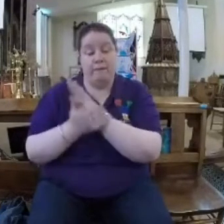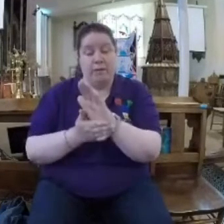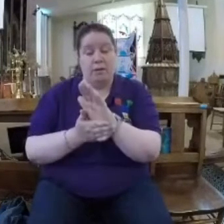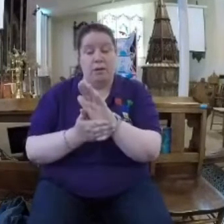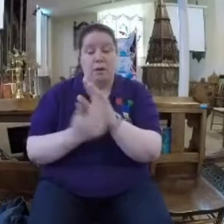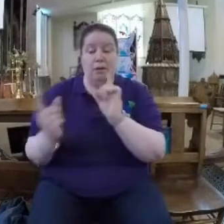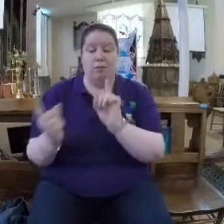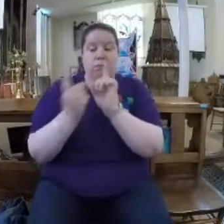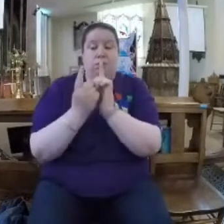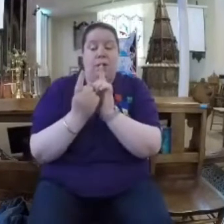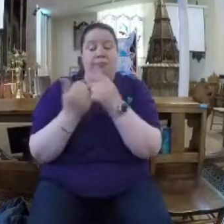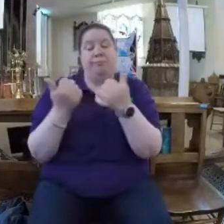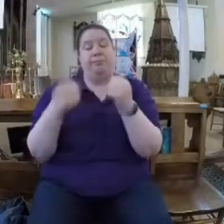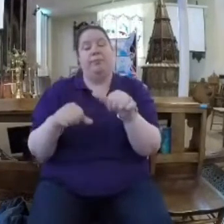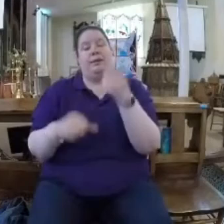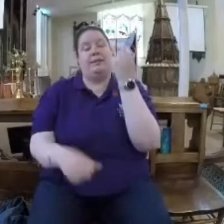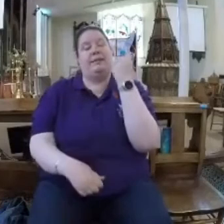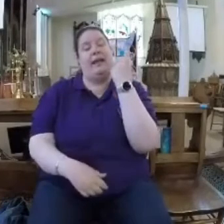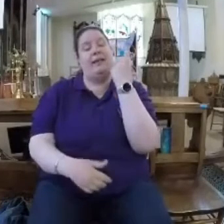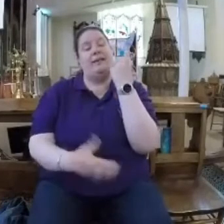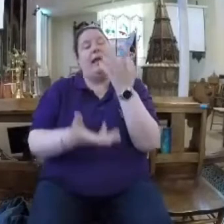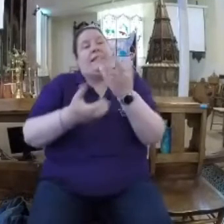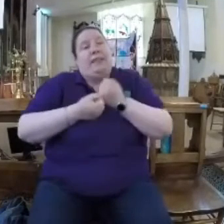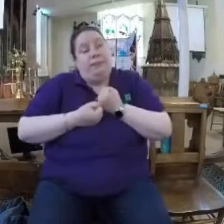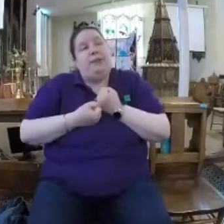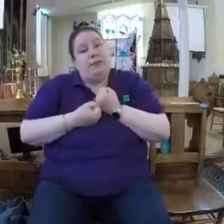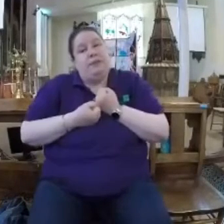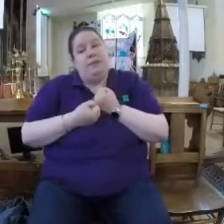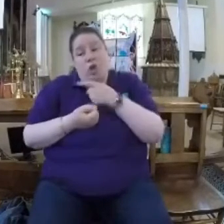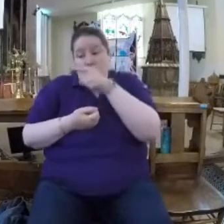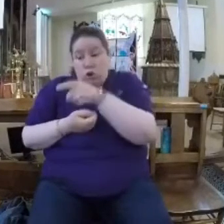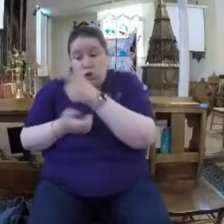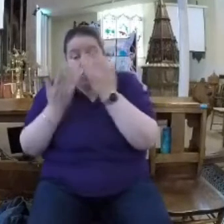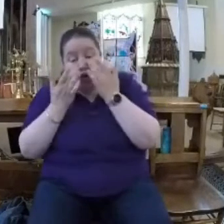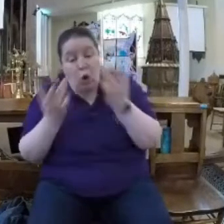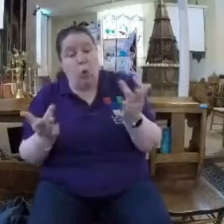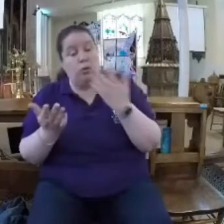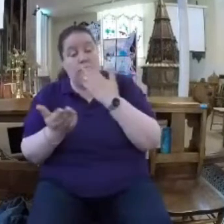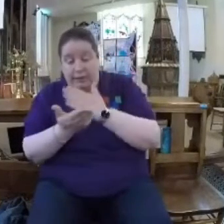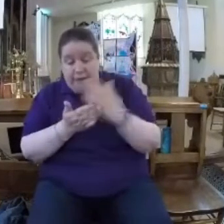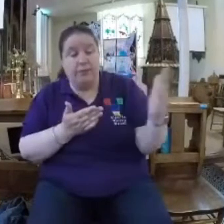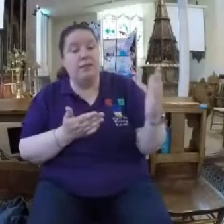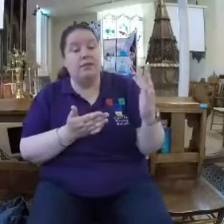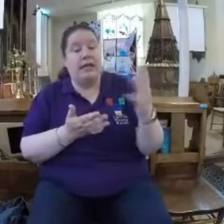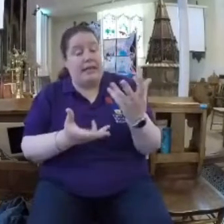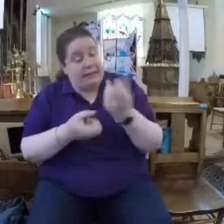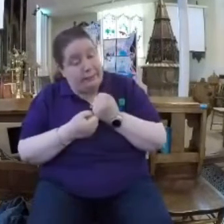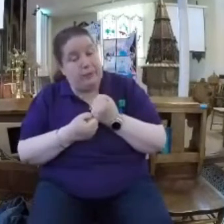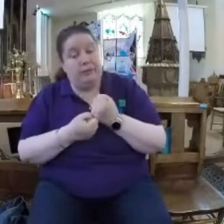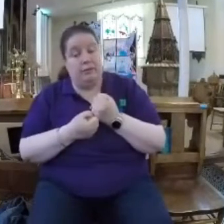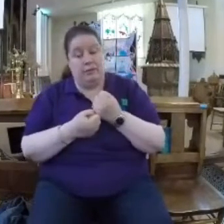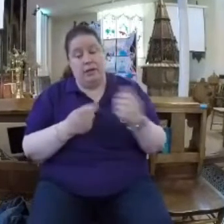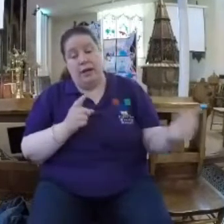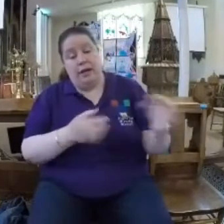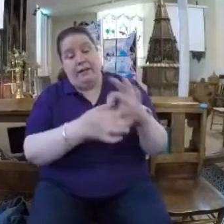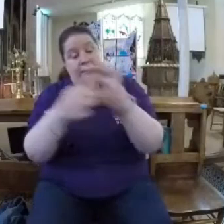brothers. Joseph has demonstrated his forgiveness and his acceptance, and they embrace each other as